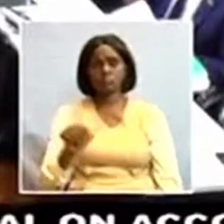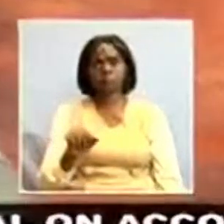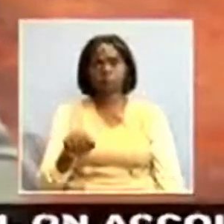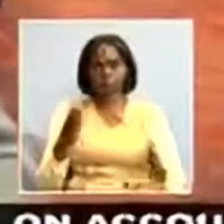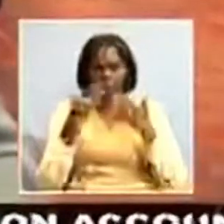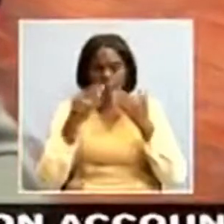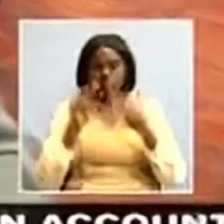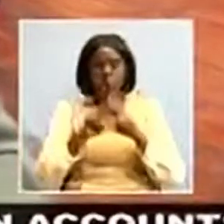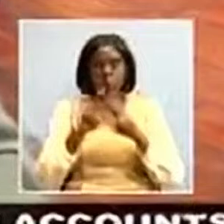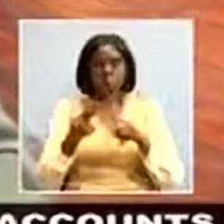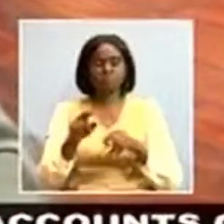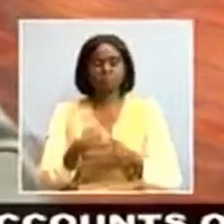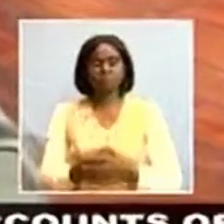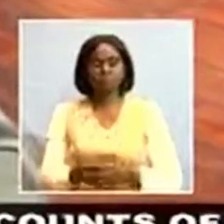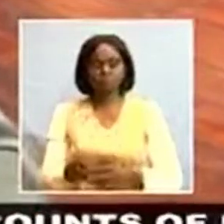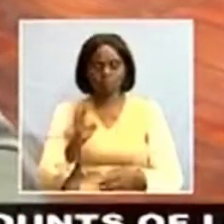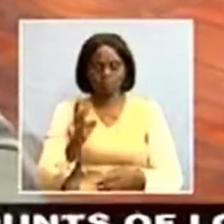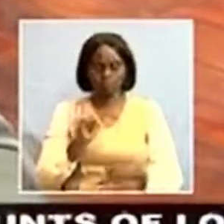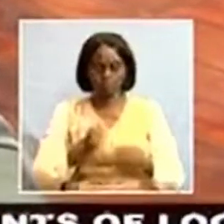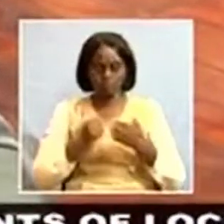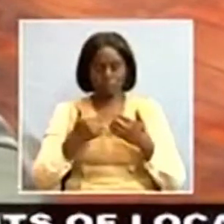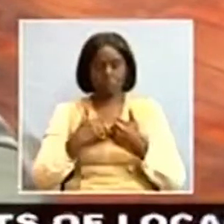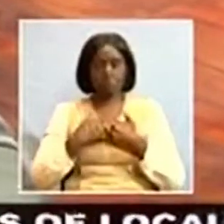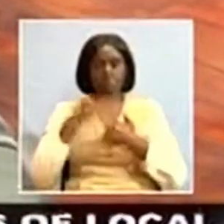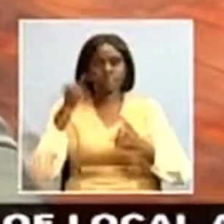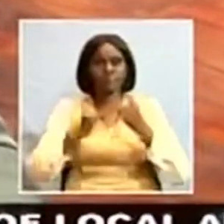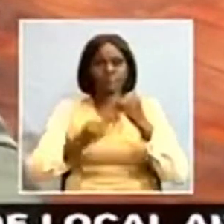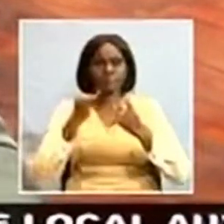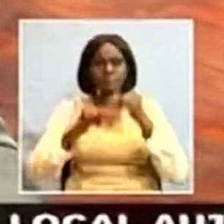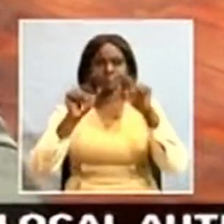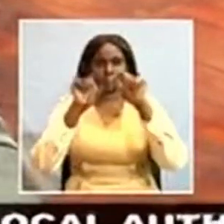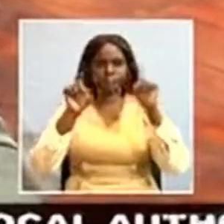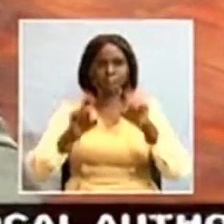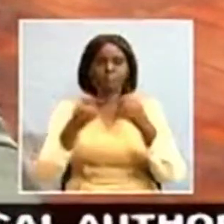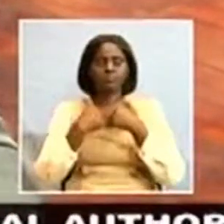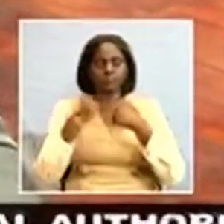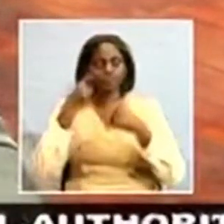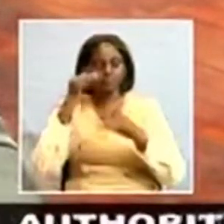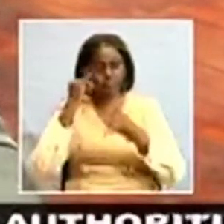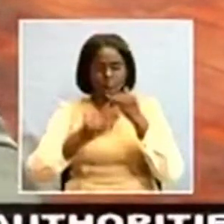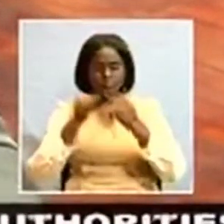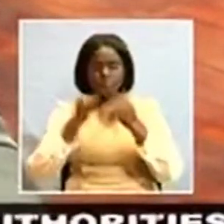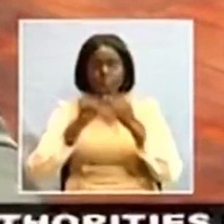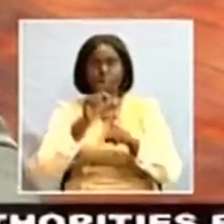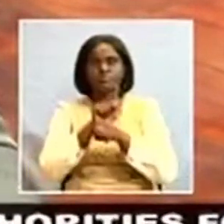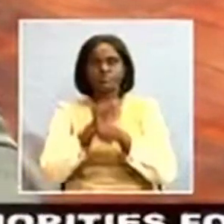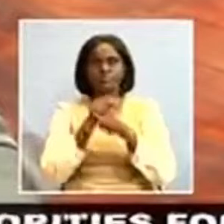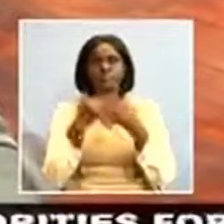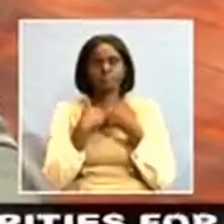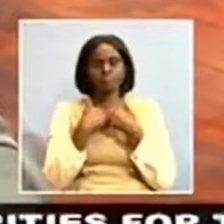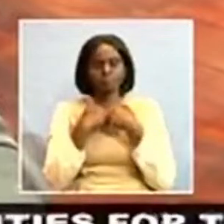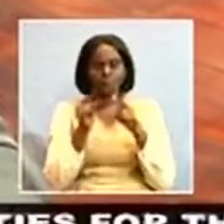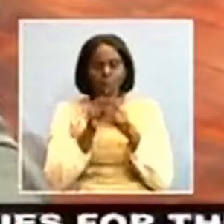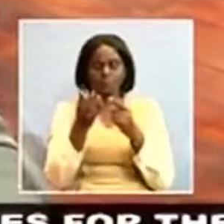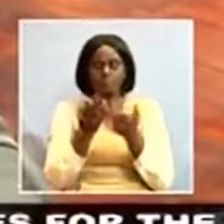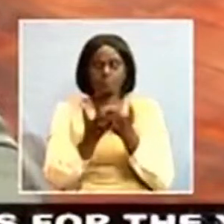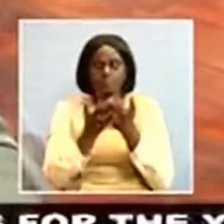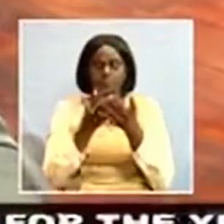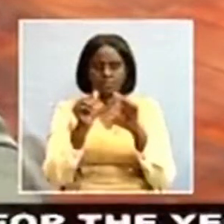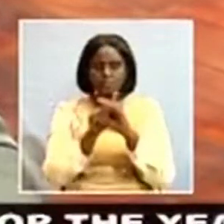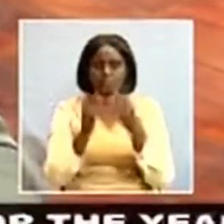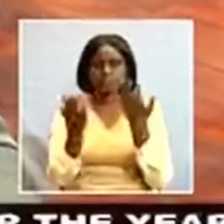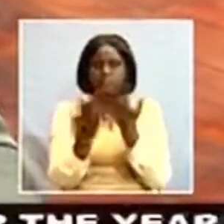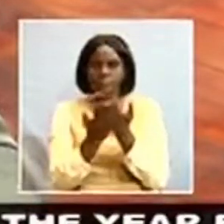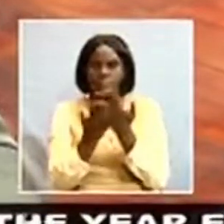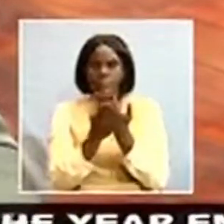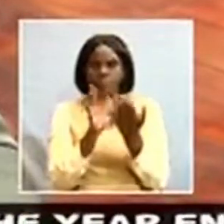Thank you, Chair. We do have completion certificates for the completed projects, and these are provided in the